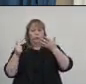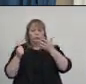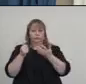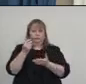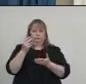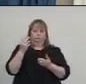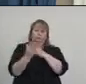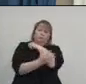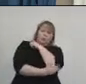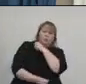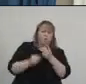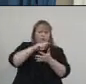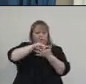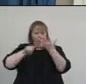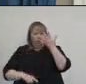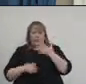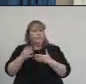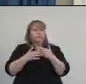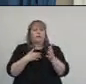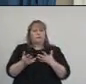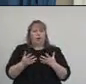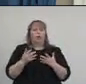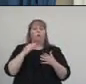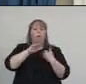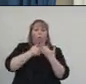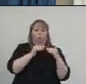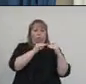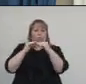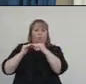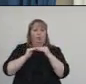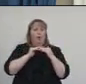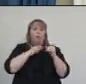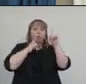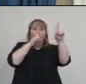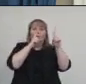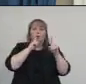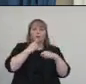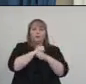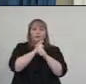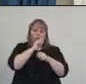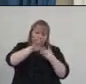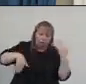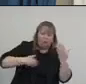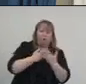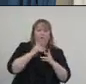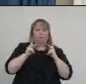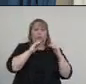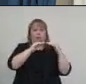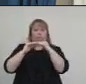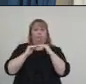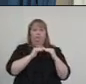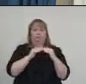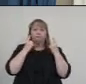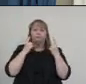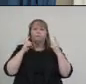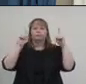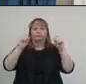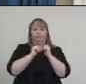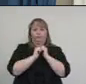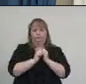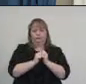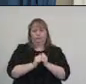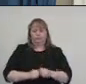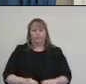and reopening process must remain flexible at all times, with ongoing monitoring of local and statewide data